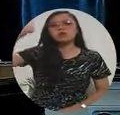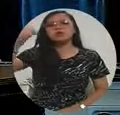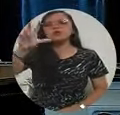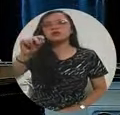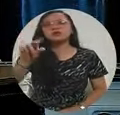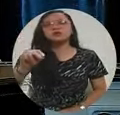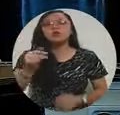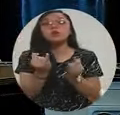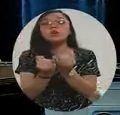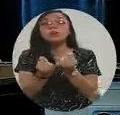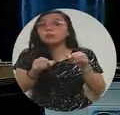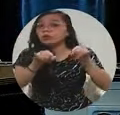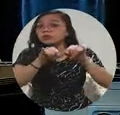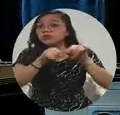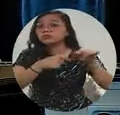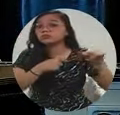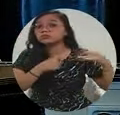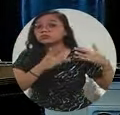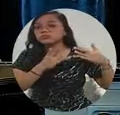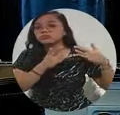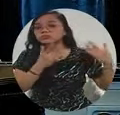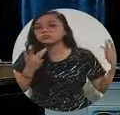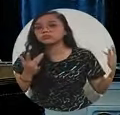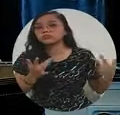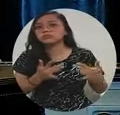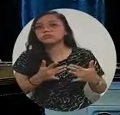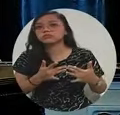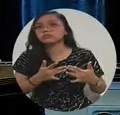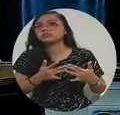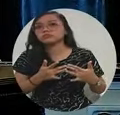Lord is your heart.